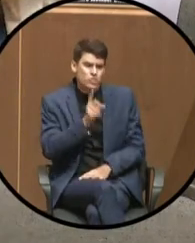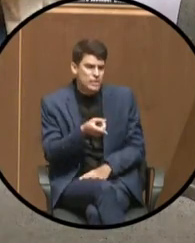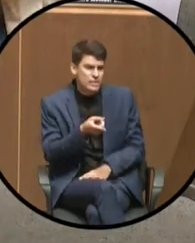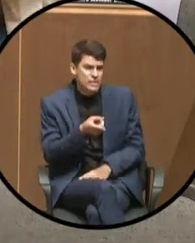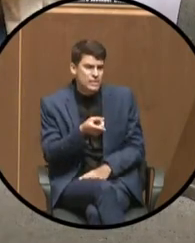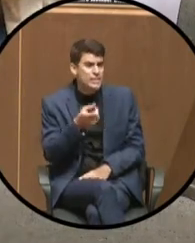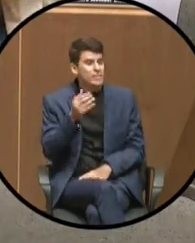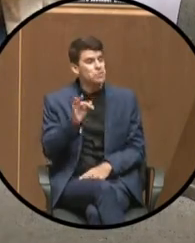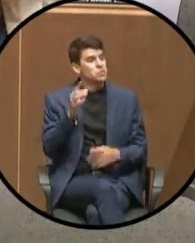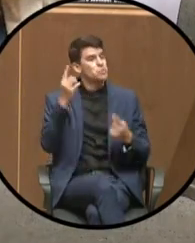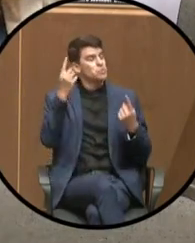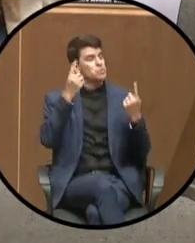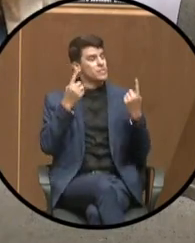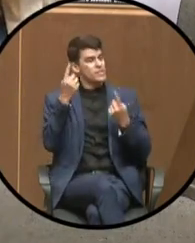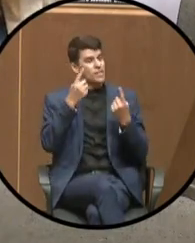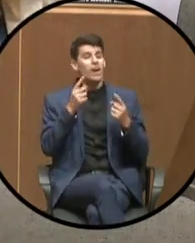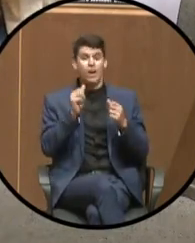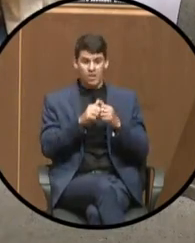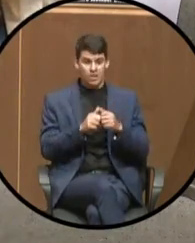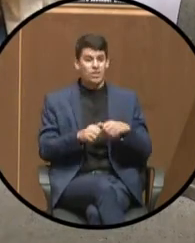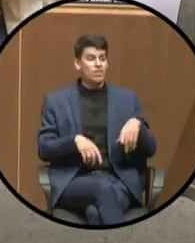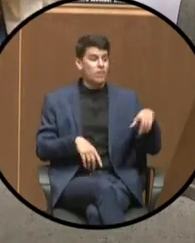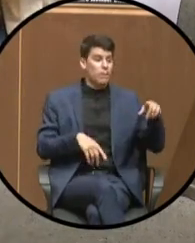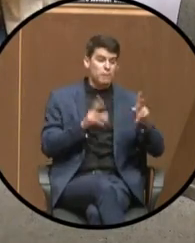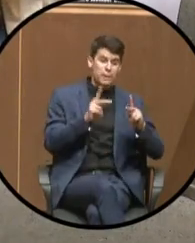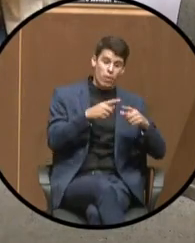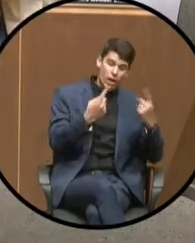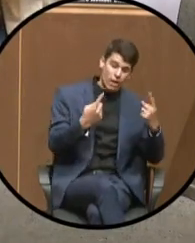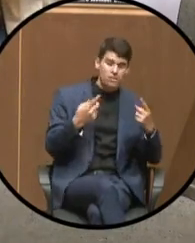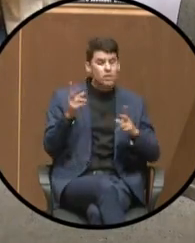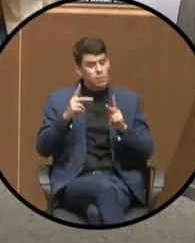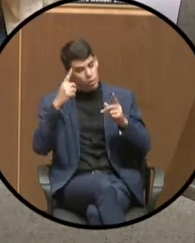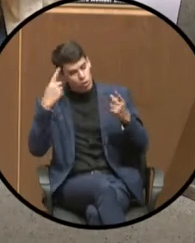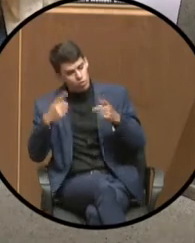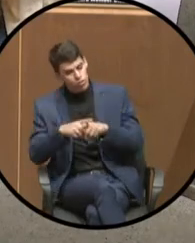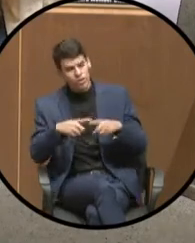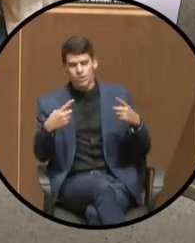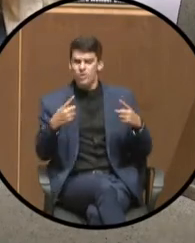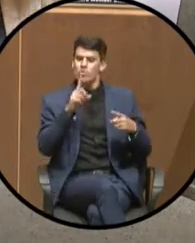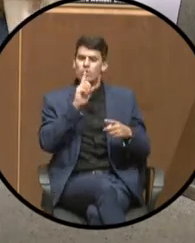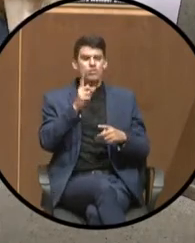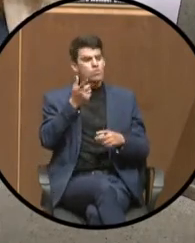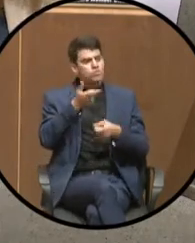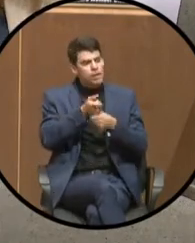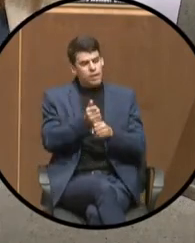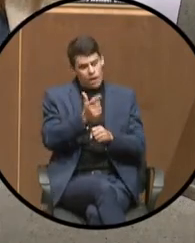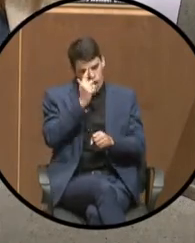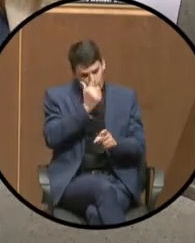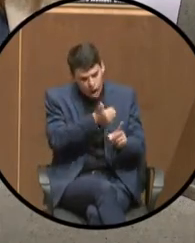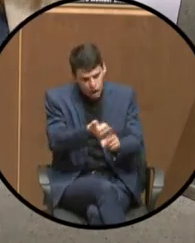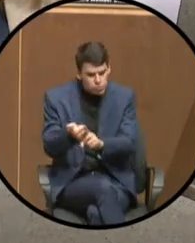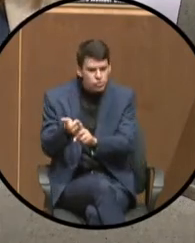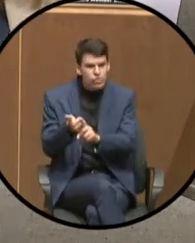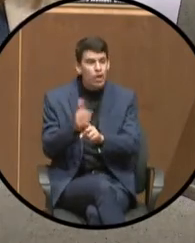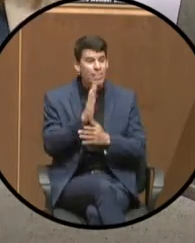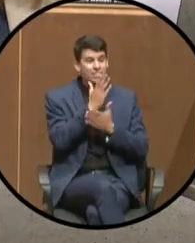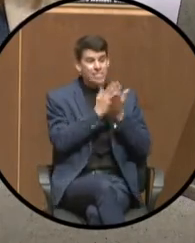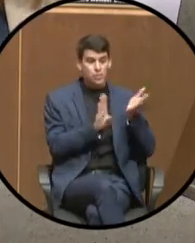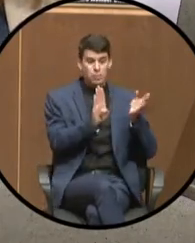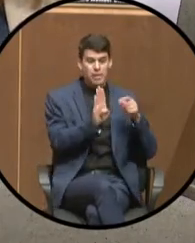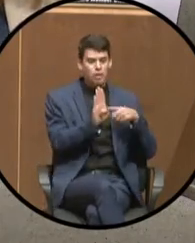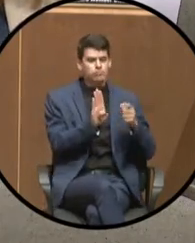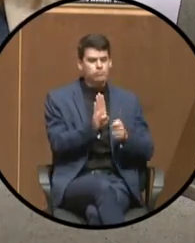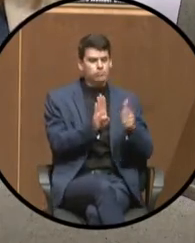make when you realize that you can accommodate both sides of the debate by just always making masks optional and removing Section B. Section B presents